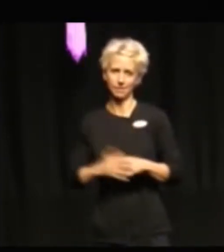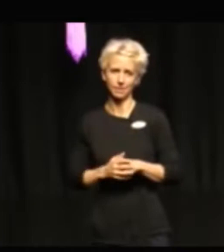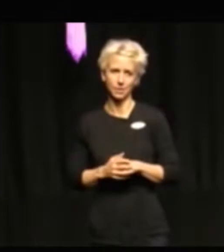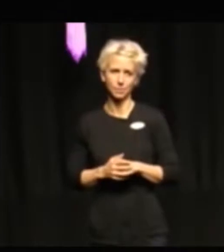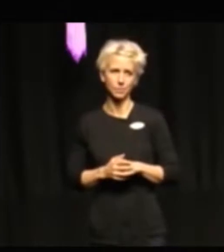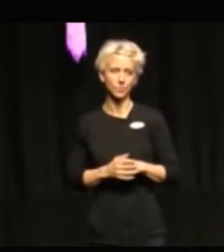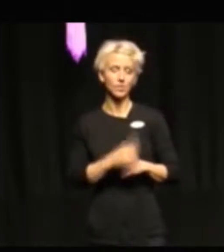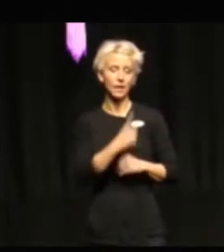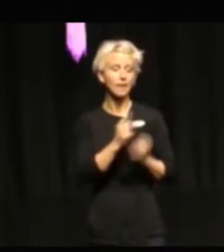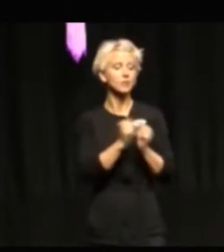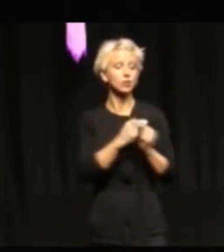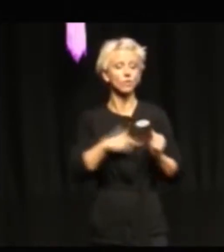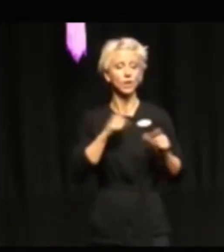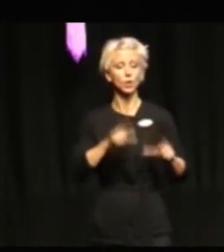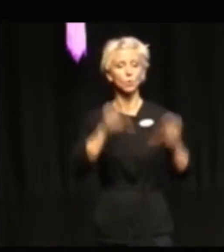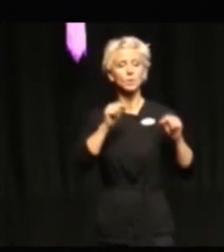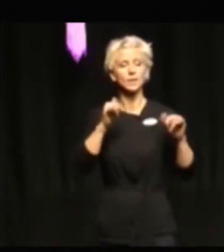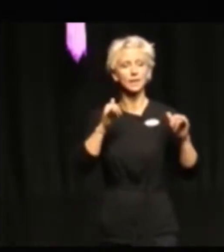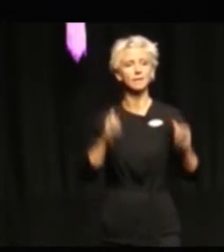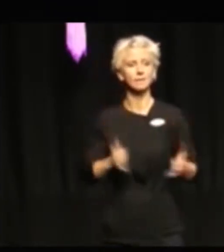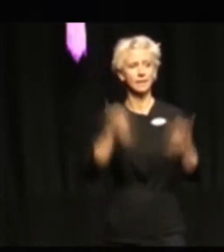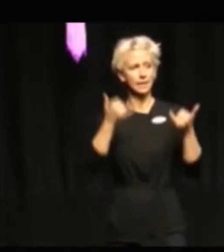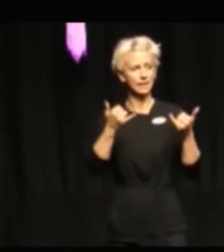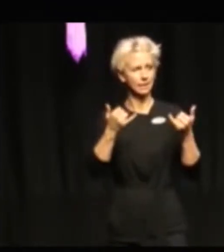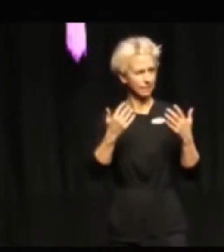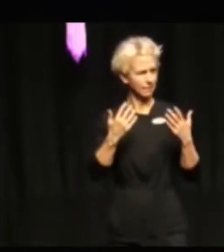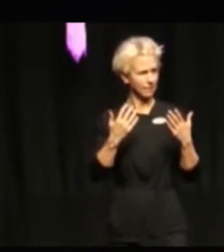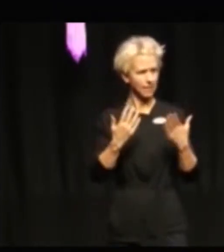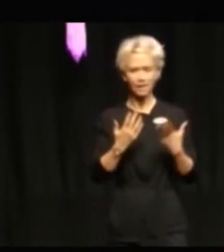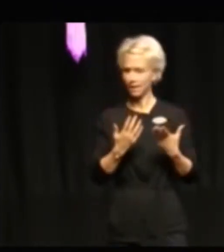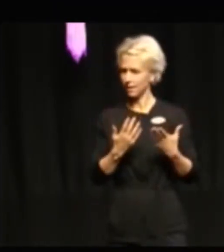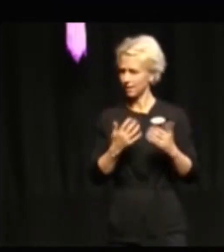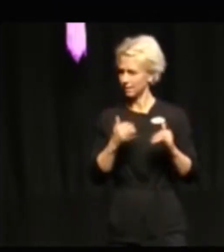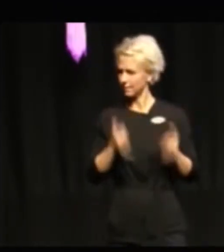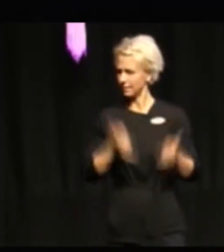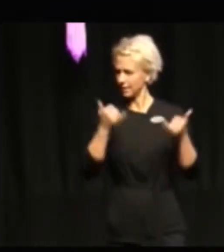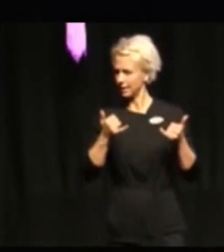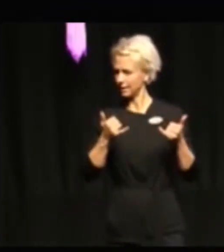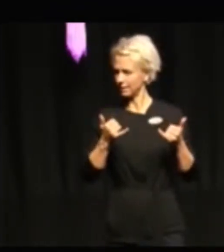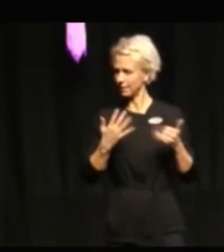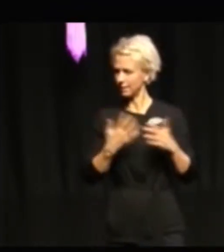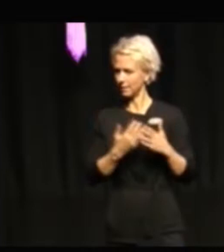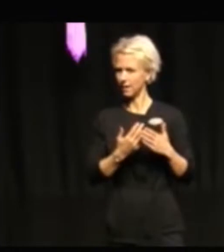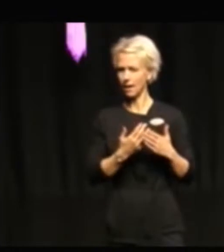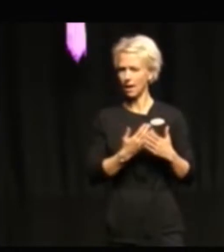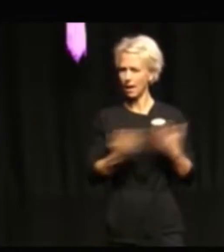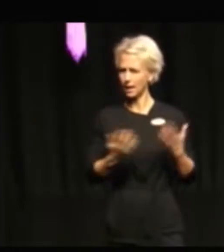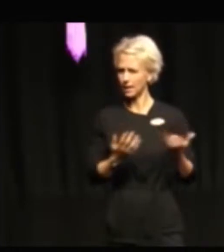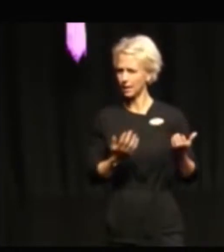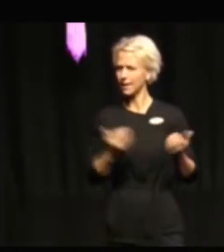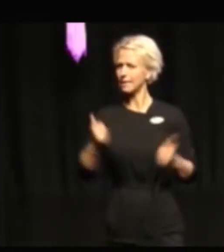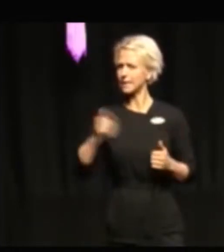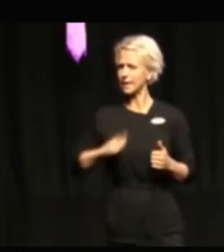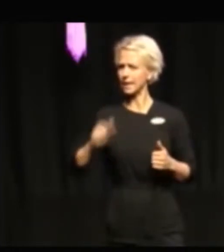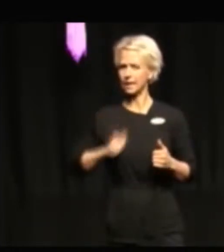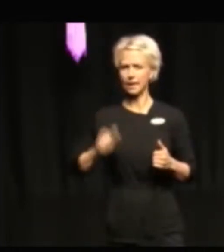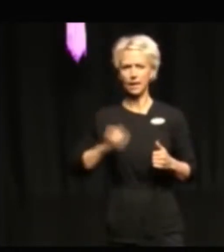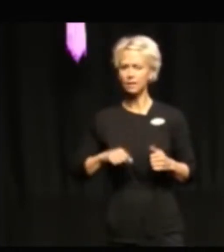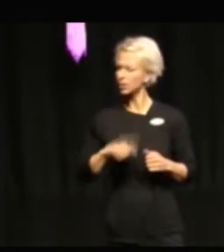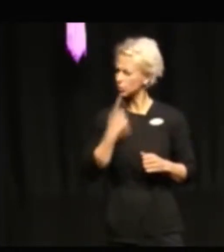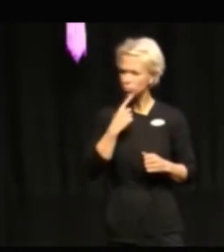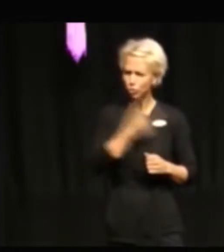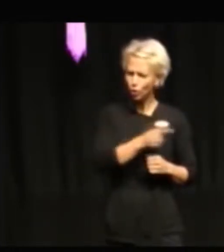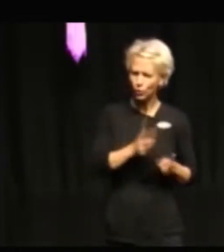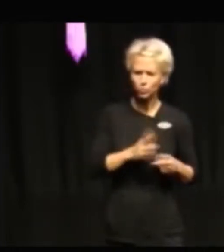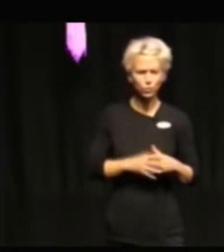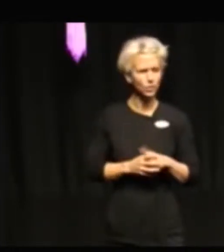saw very early was the justiciability, as you talked about. No, actually, that is a You didn't very mention it? fancy word